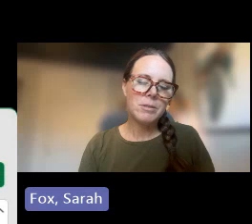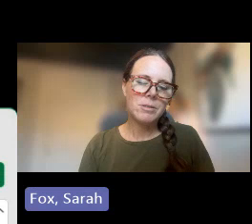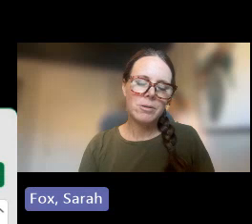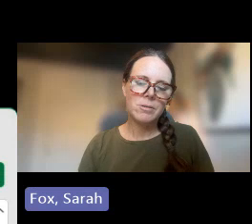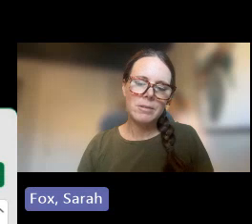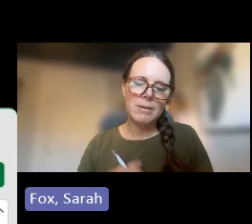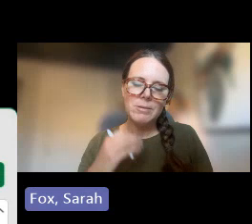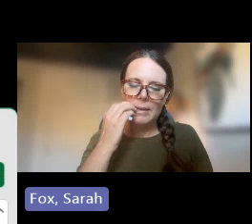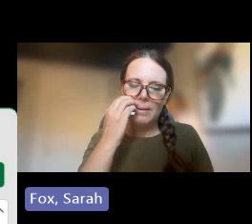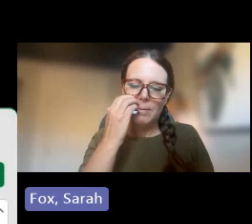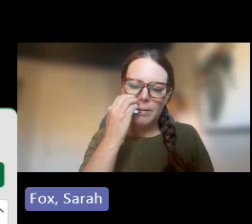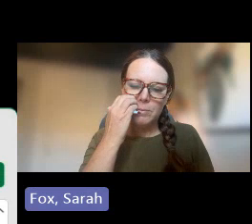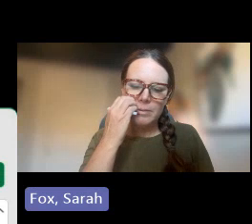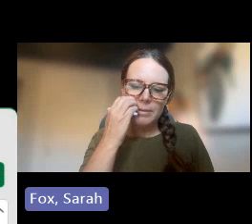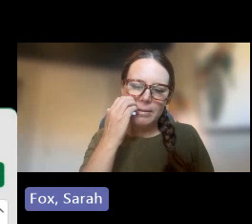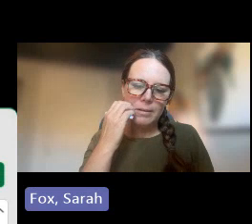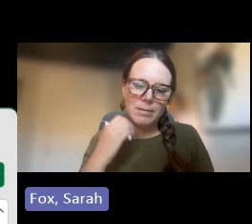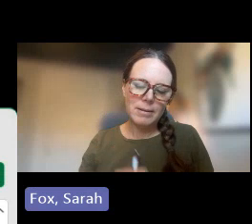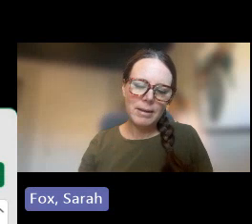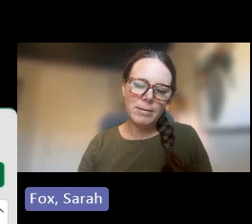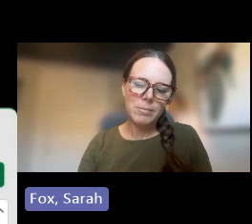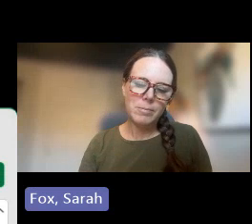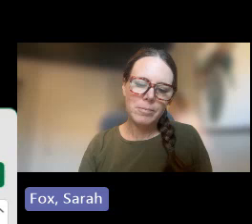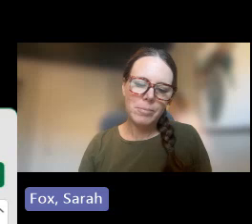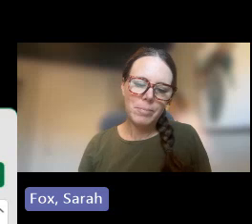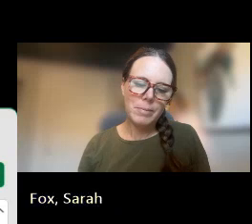There's definitely some concerns. I would say this one,